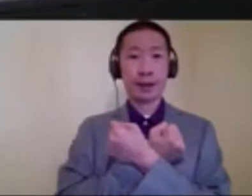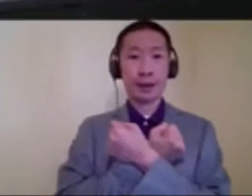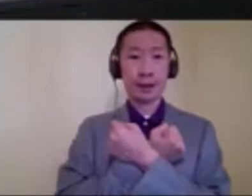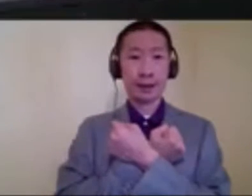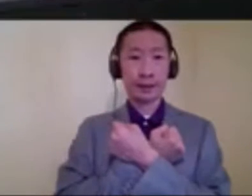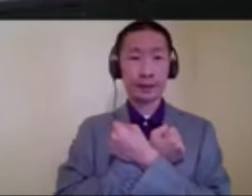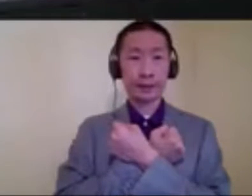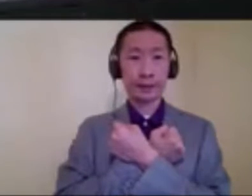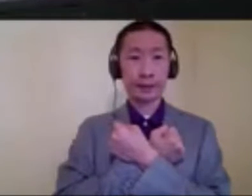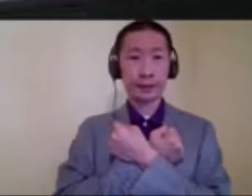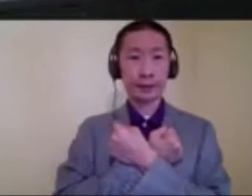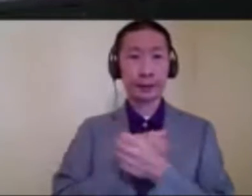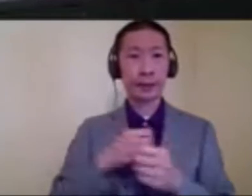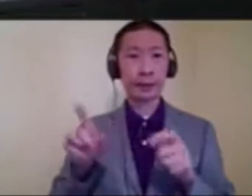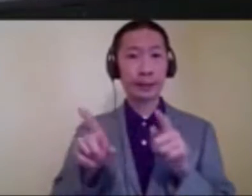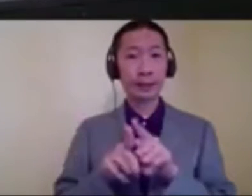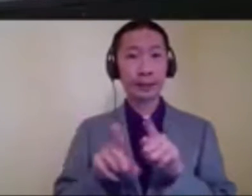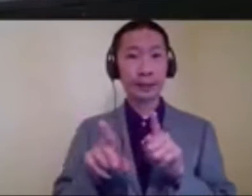love like he